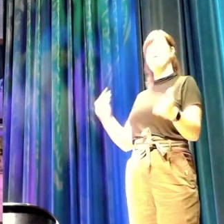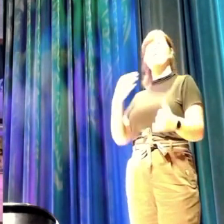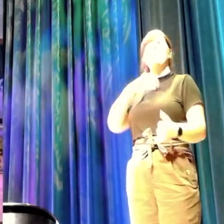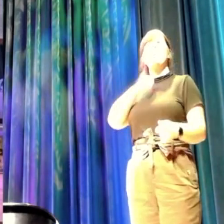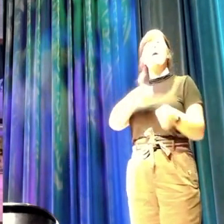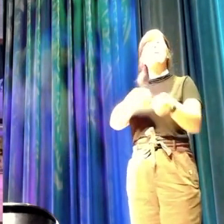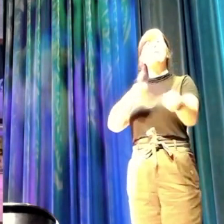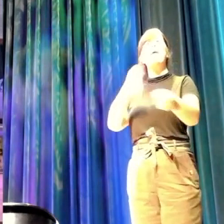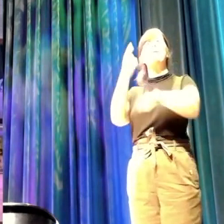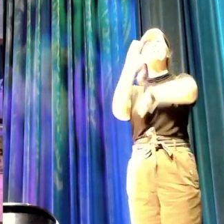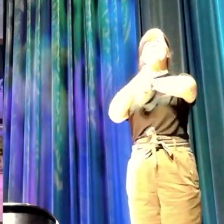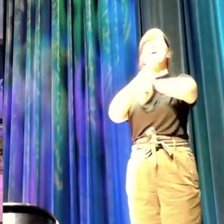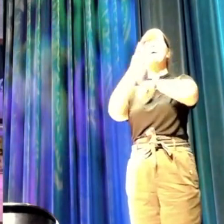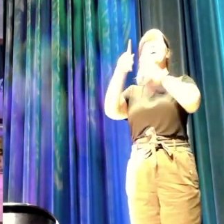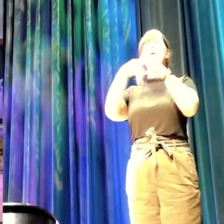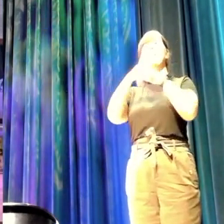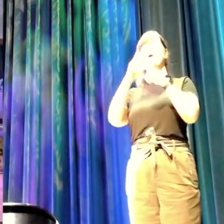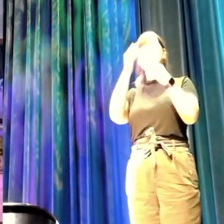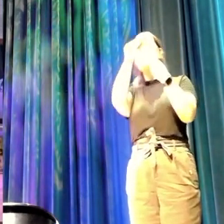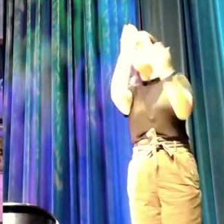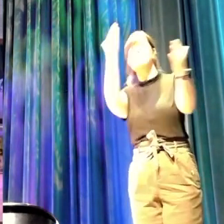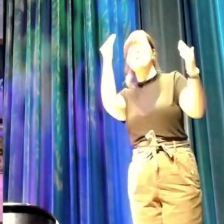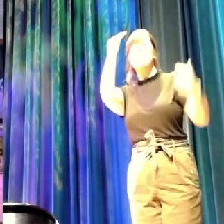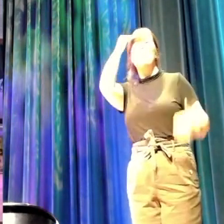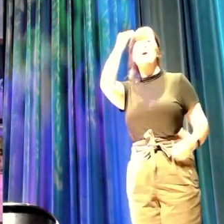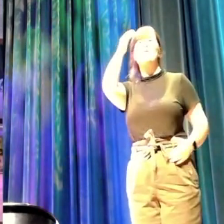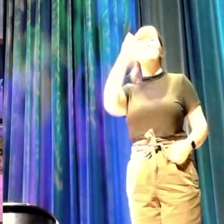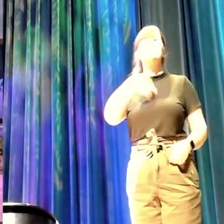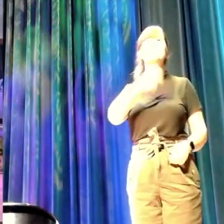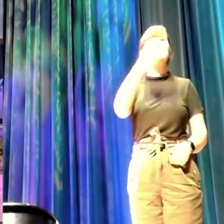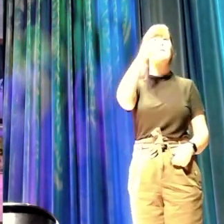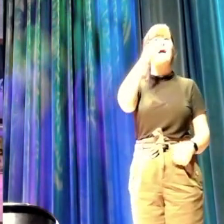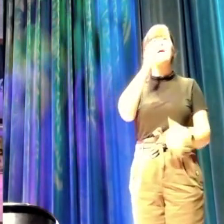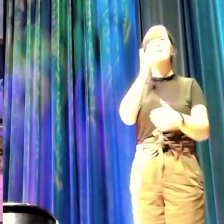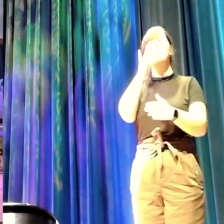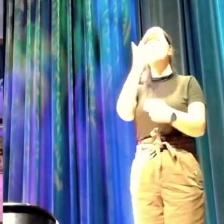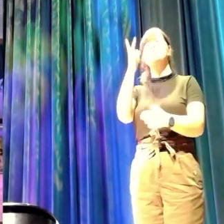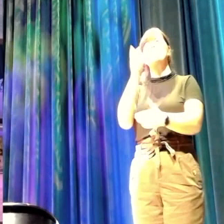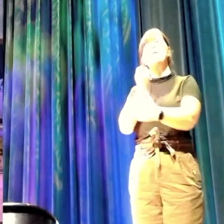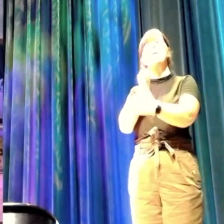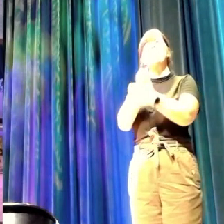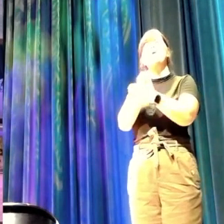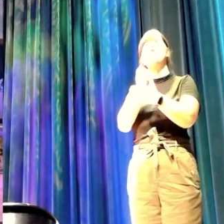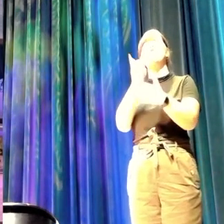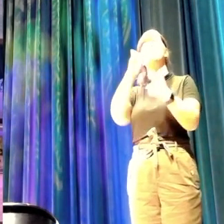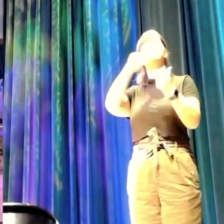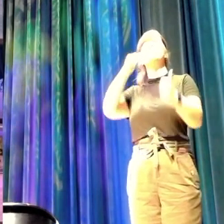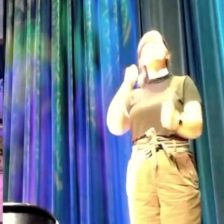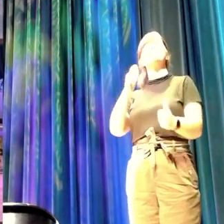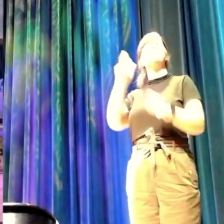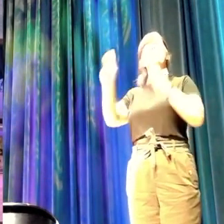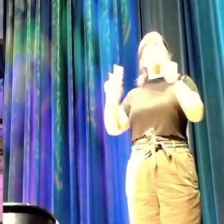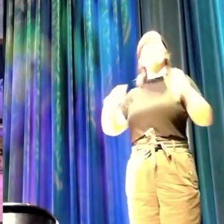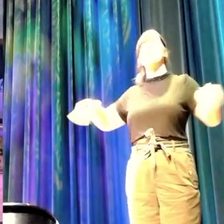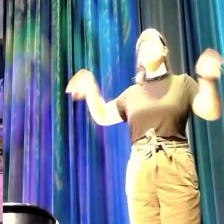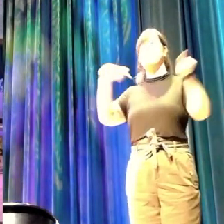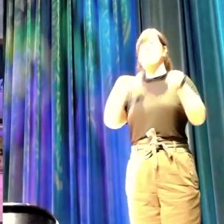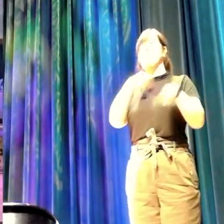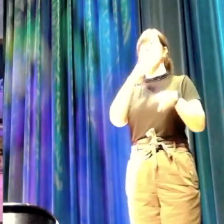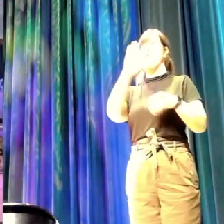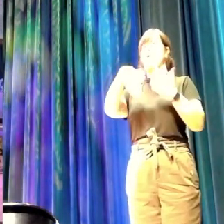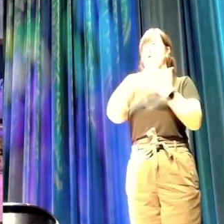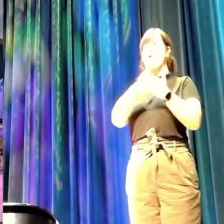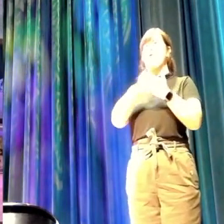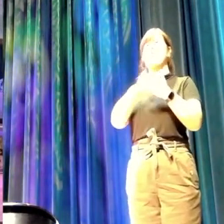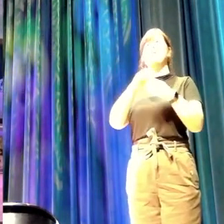about raising awareness of our blind and visually impaired folks. We are all mobility